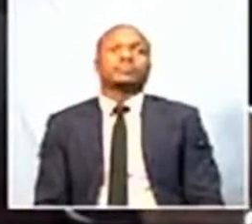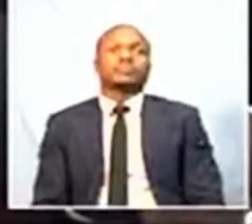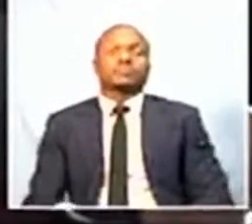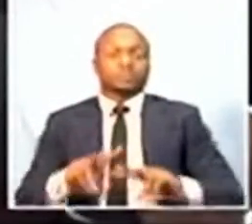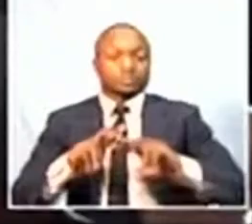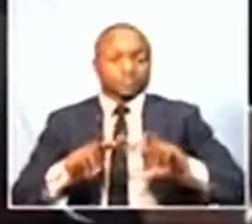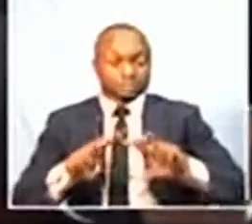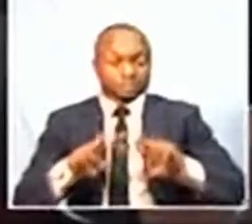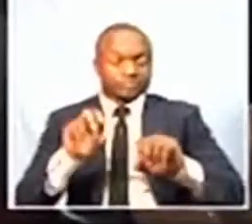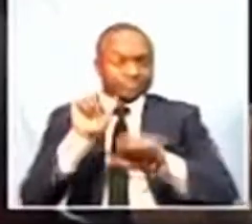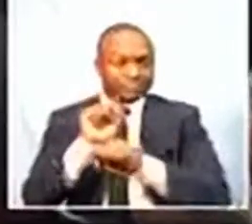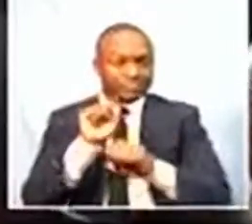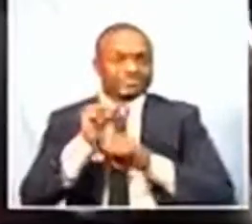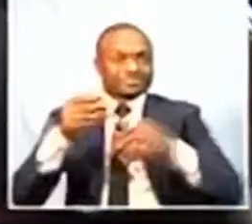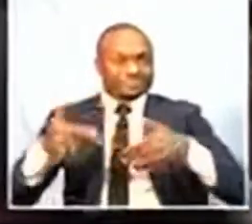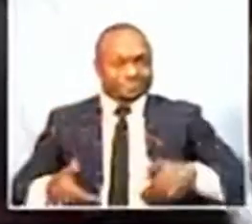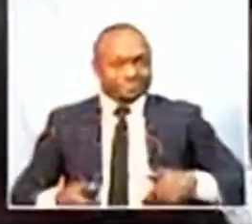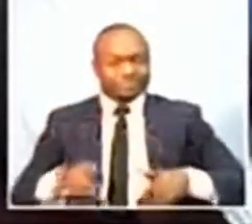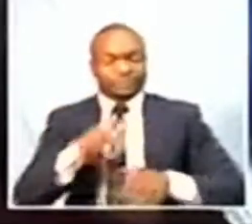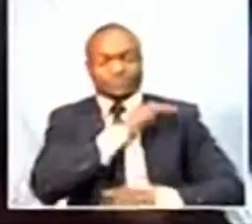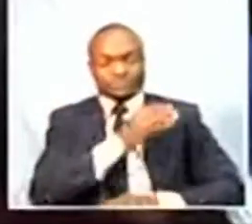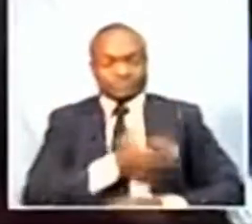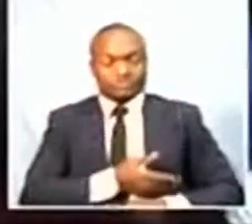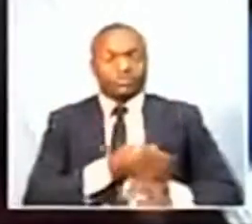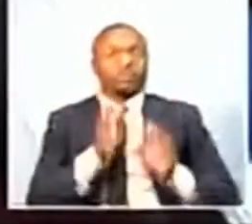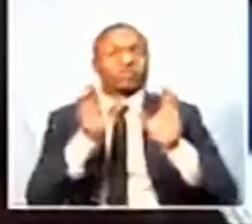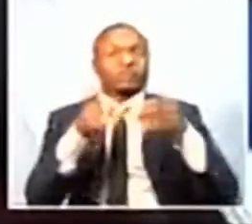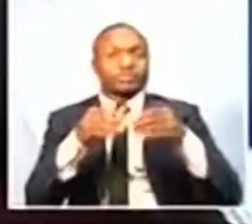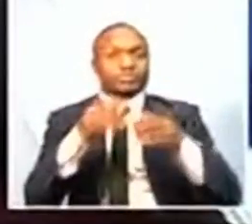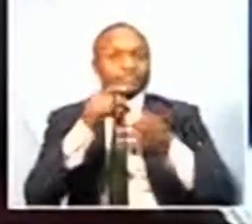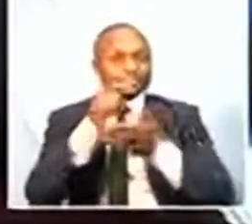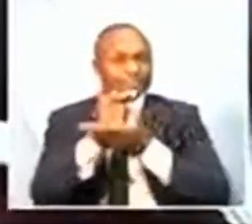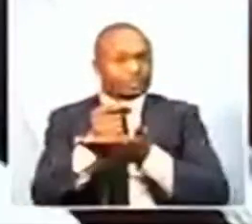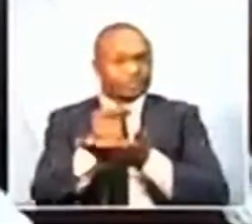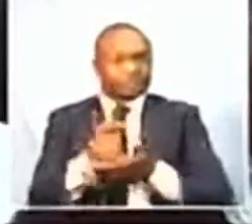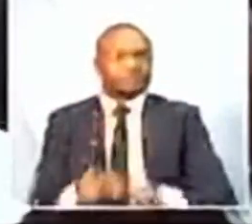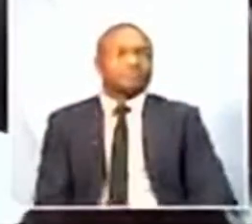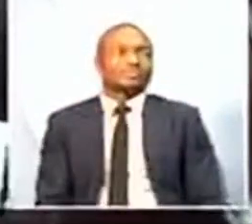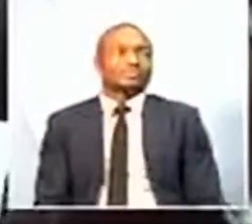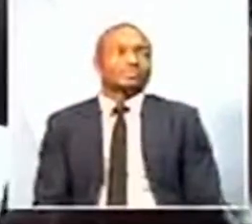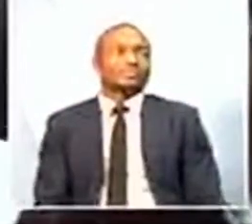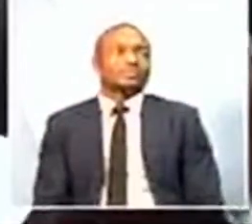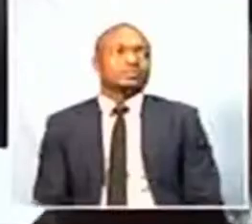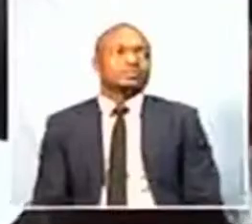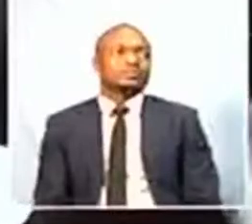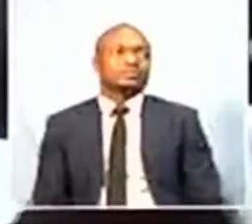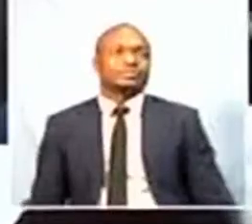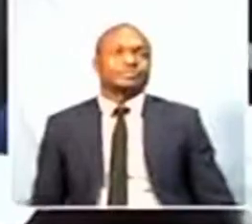analysis of performance, youth, women, and community grants.